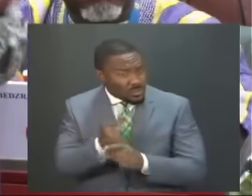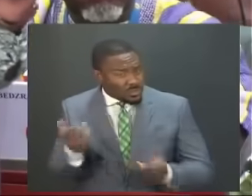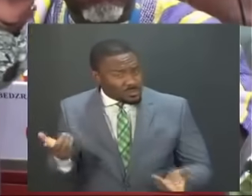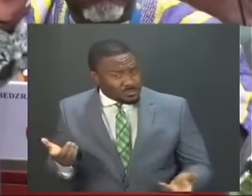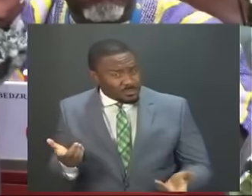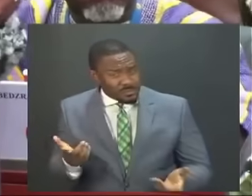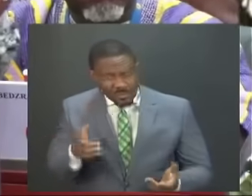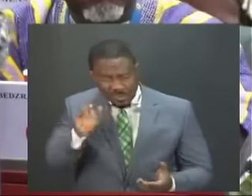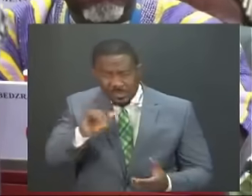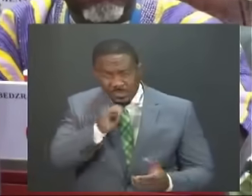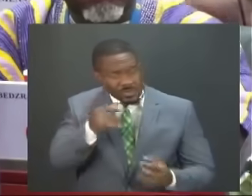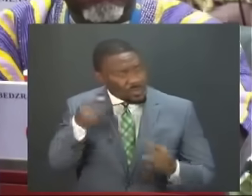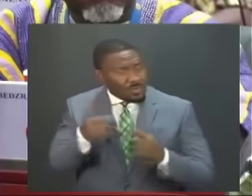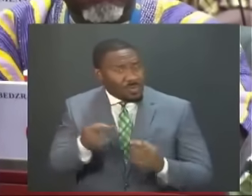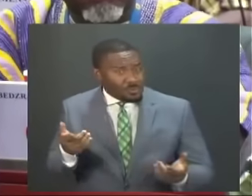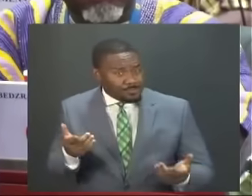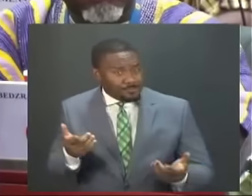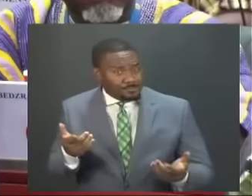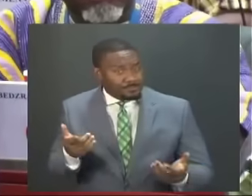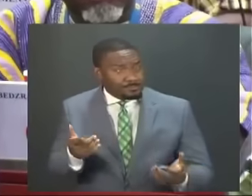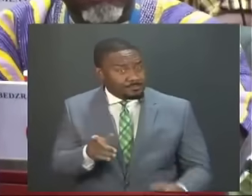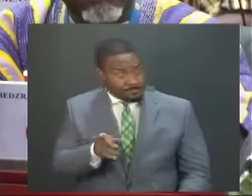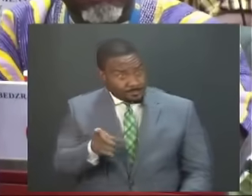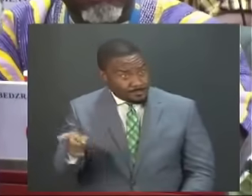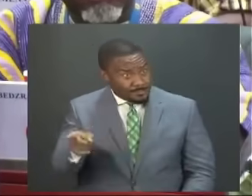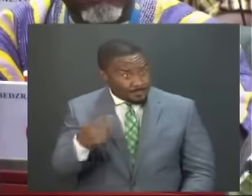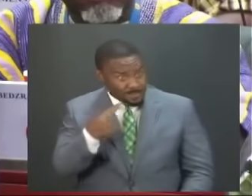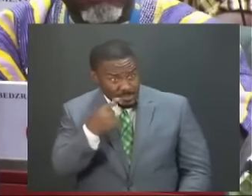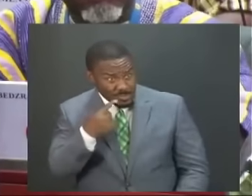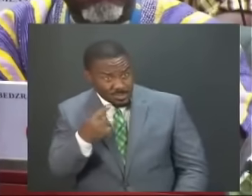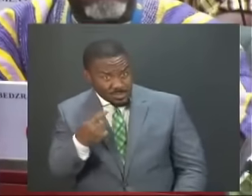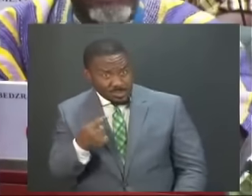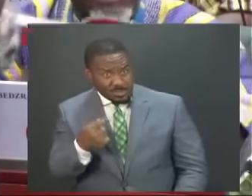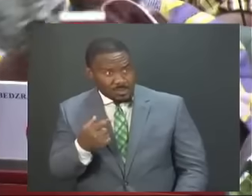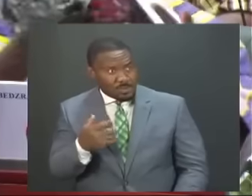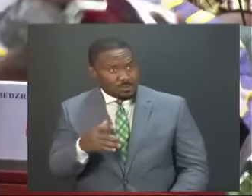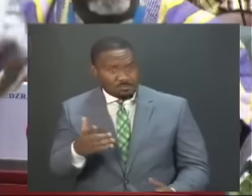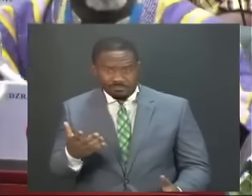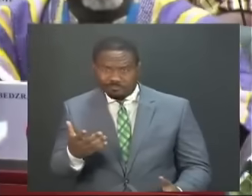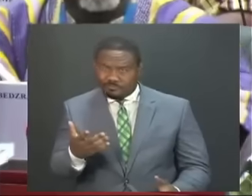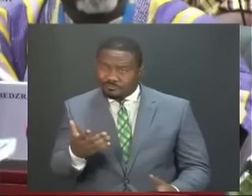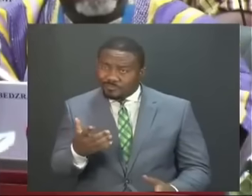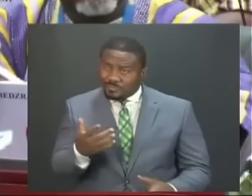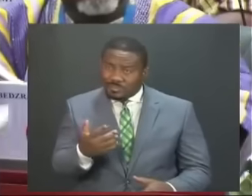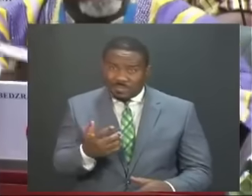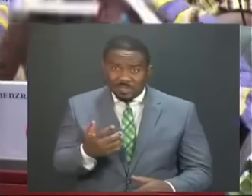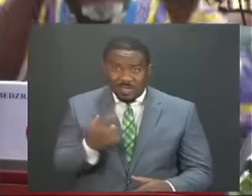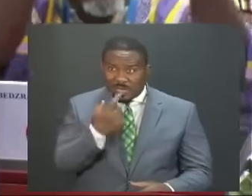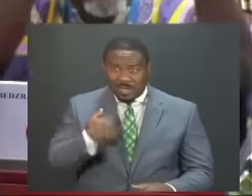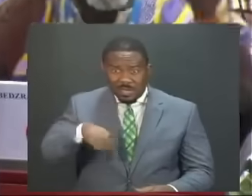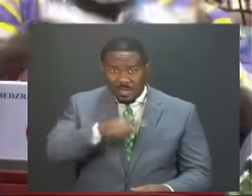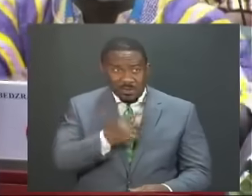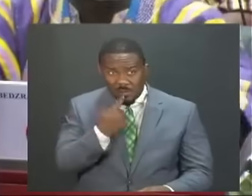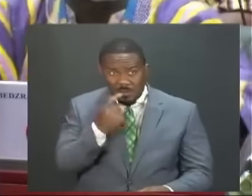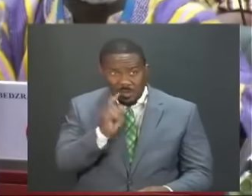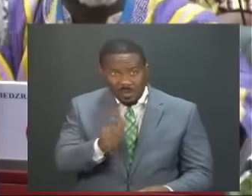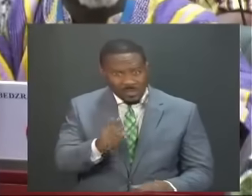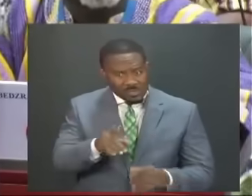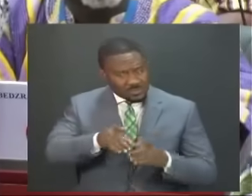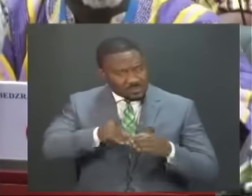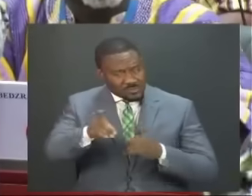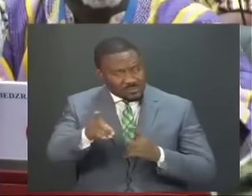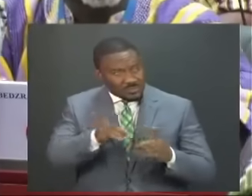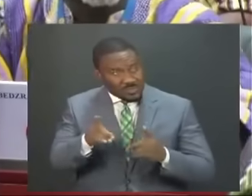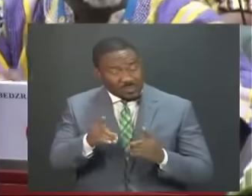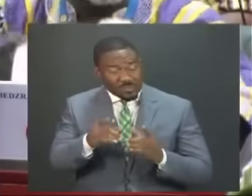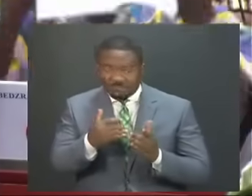defined. He made the point that our standing orders defines a business statement. It's not been defined. So